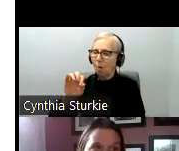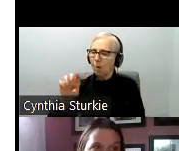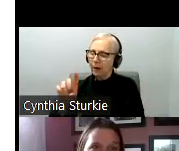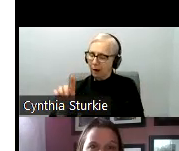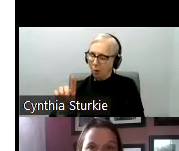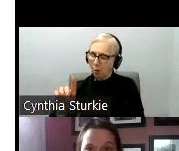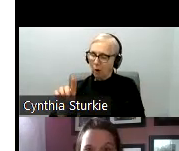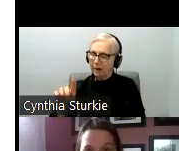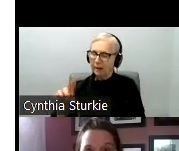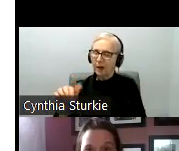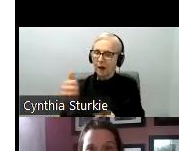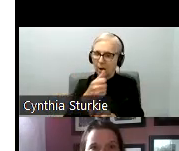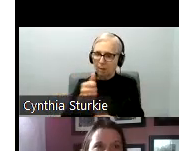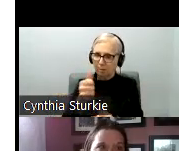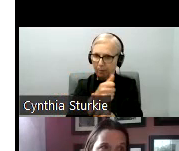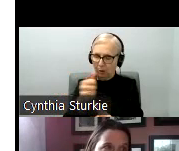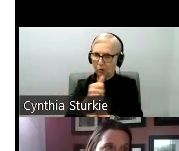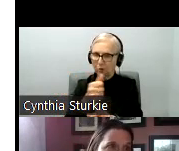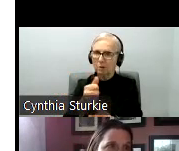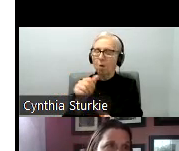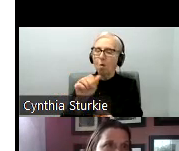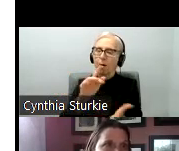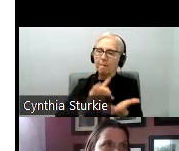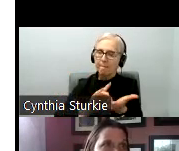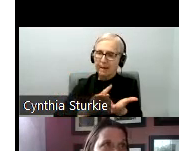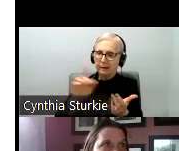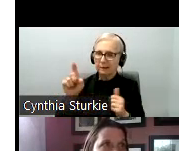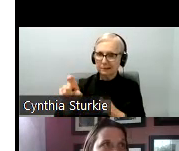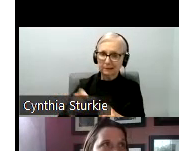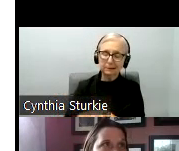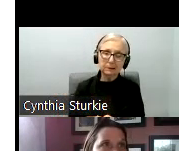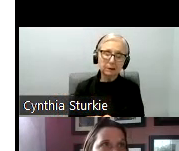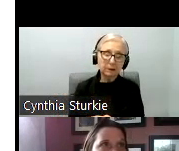individual's request or if it is deemed medically necessary.